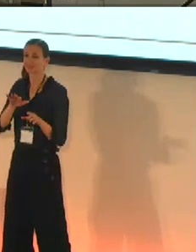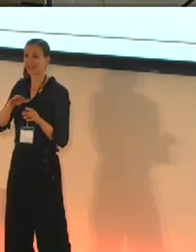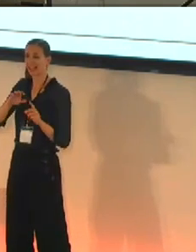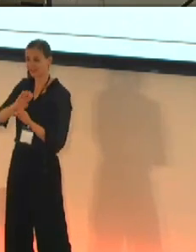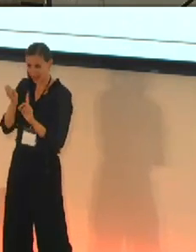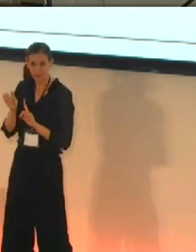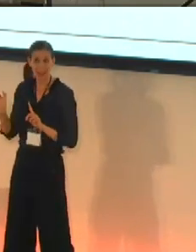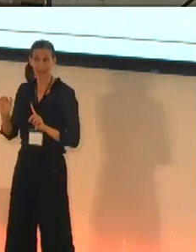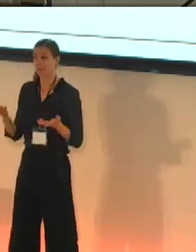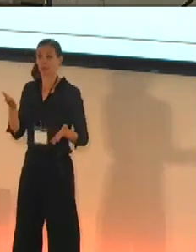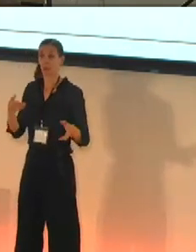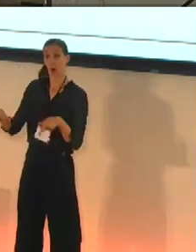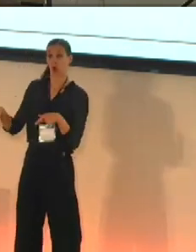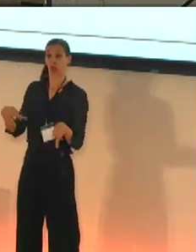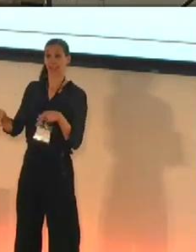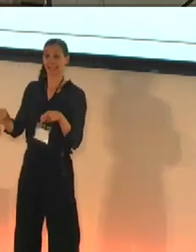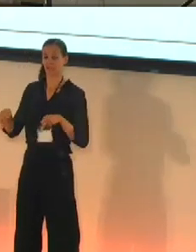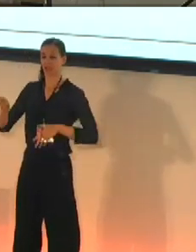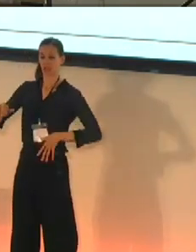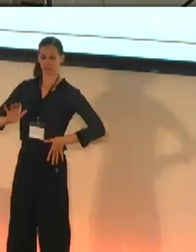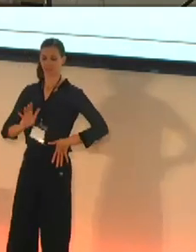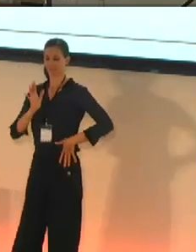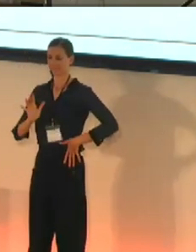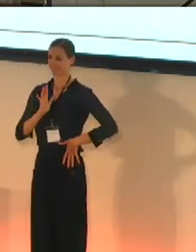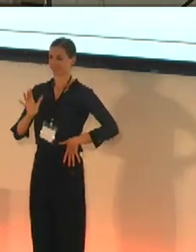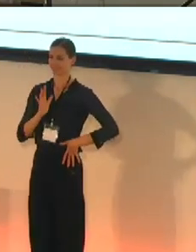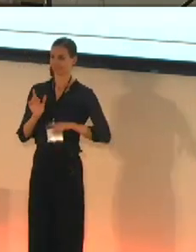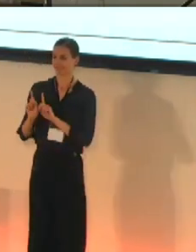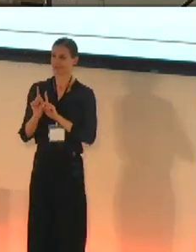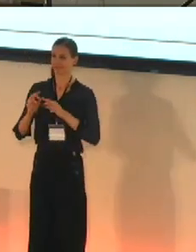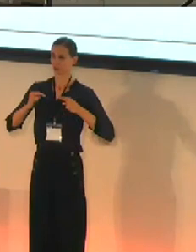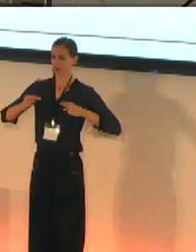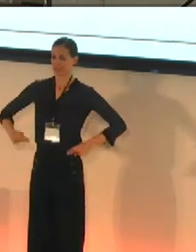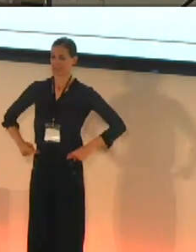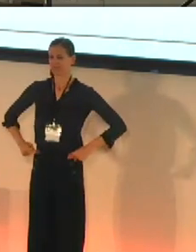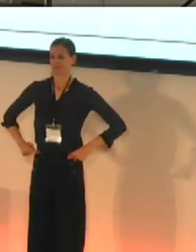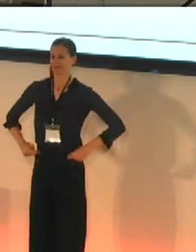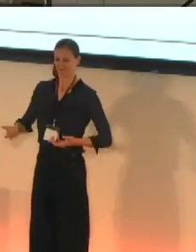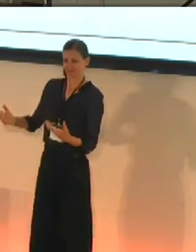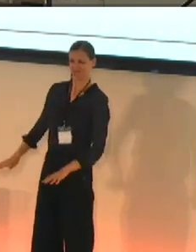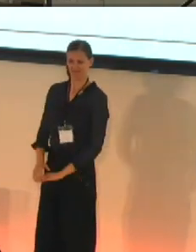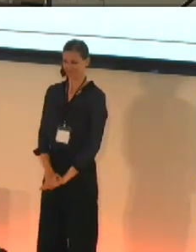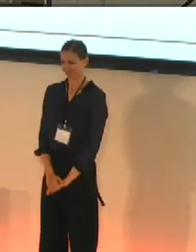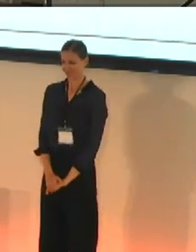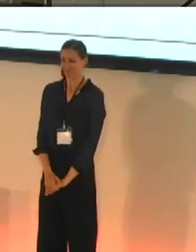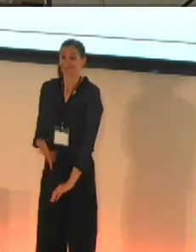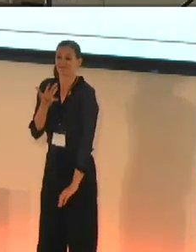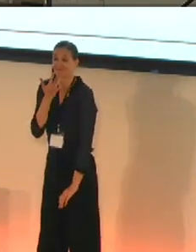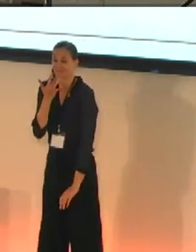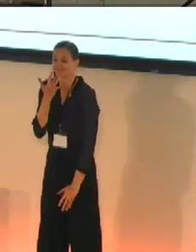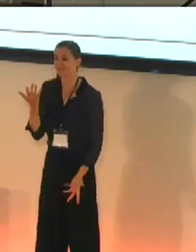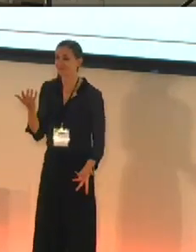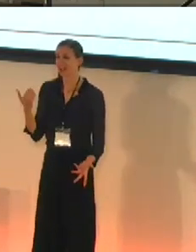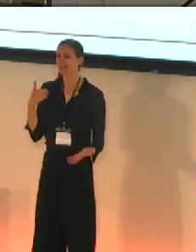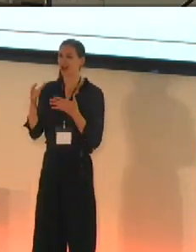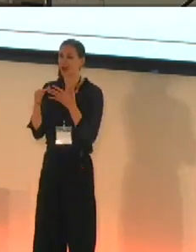chat, they really wouldn't want that sort of human holding them down or cramping their style, if you will. They wanted perhaps options